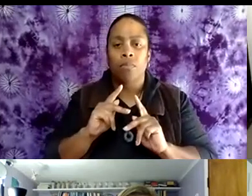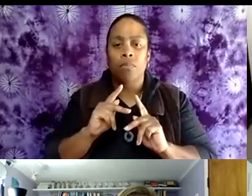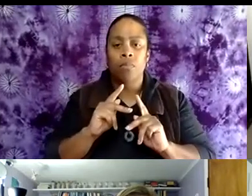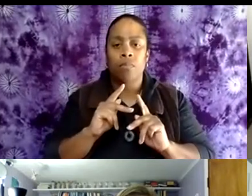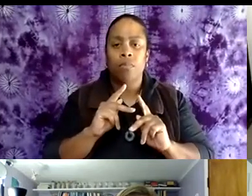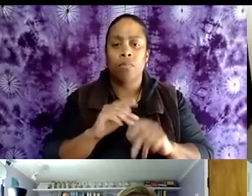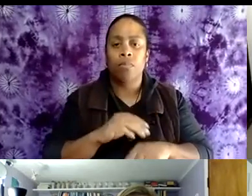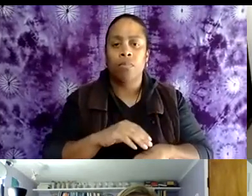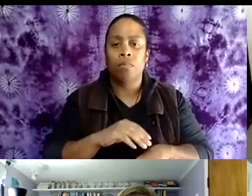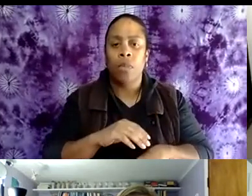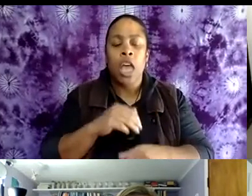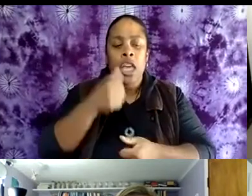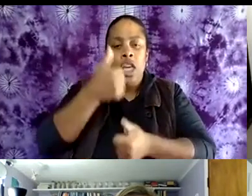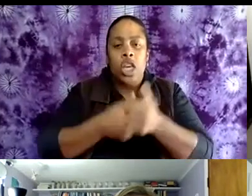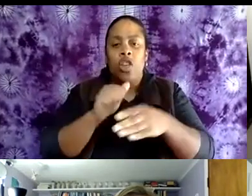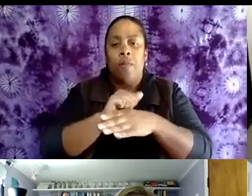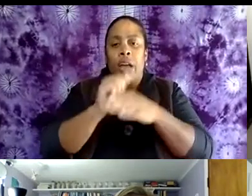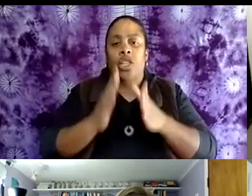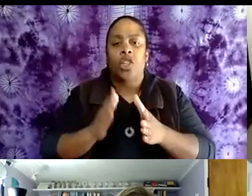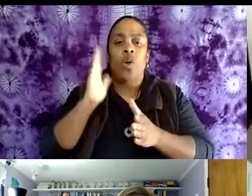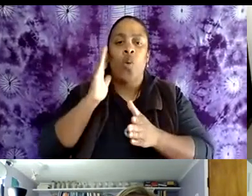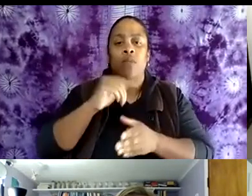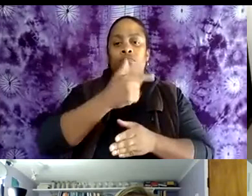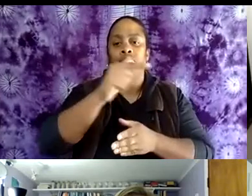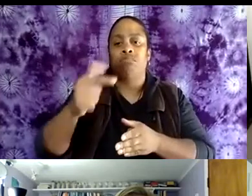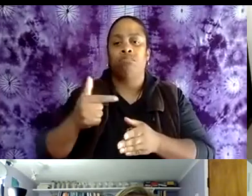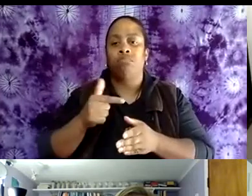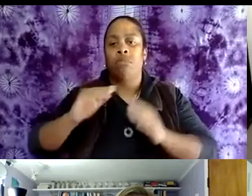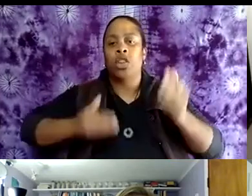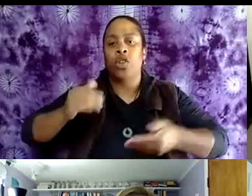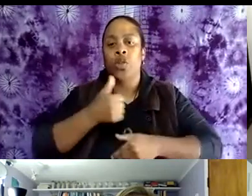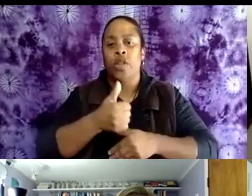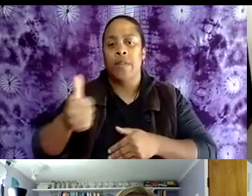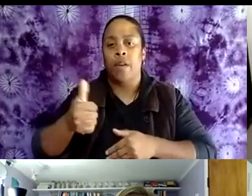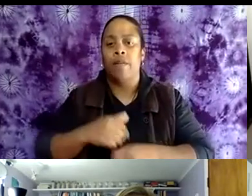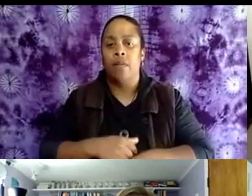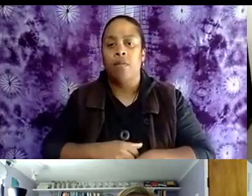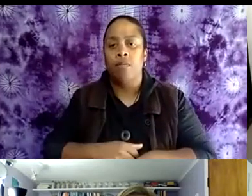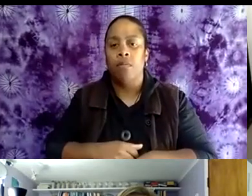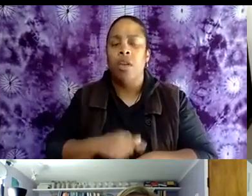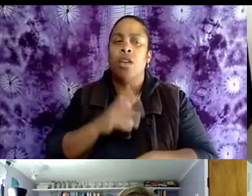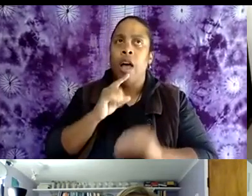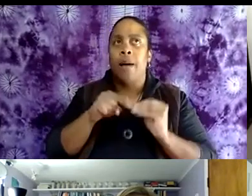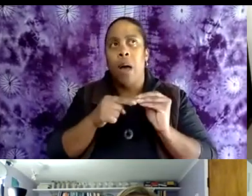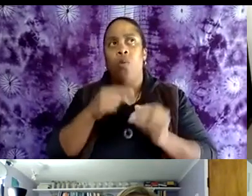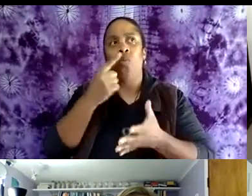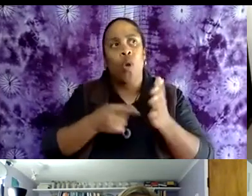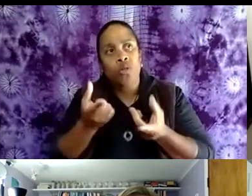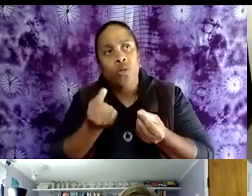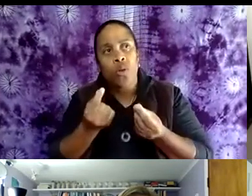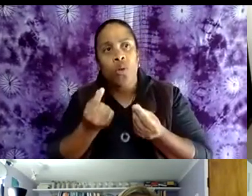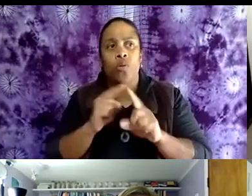our practitioners first. Everyone go ahead and take now a couple minutes to introduce yourself and talk about what you do and different events you have going on and all